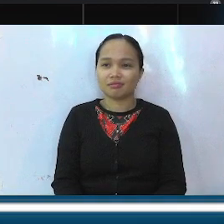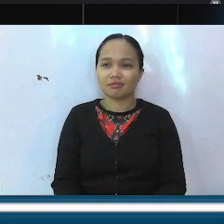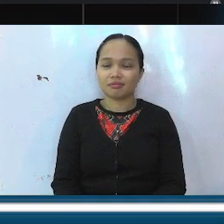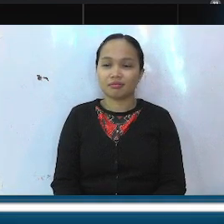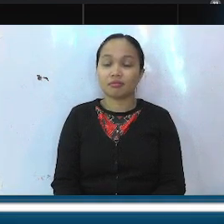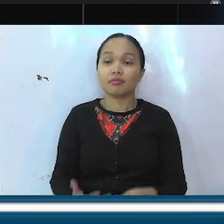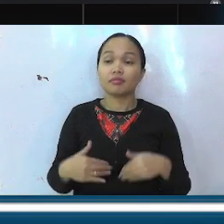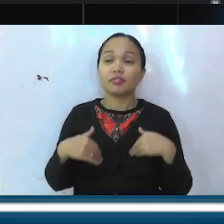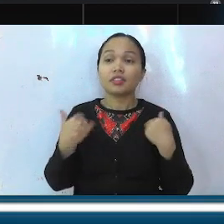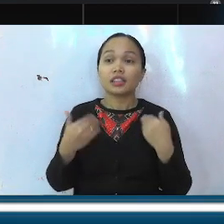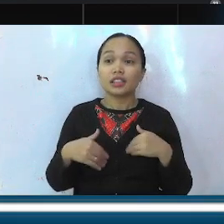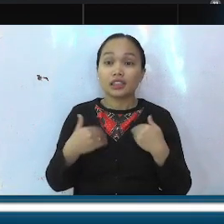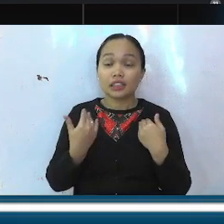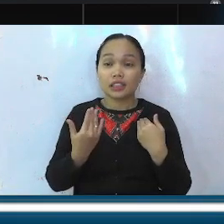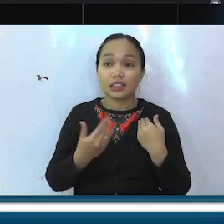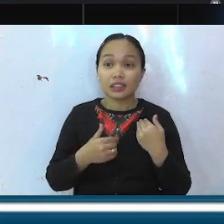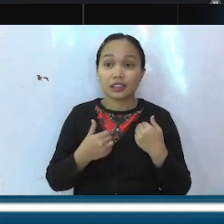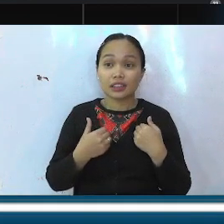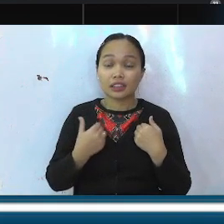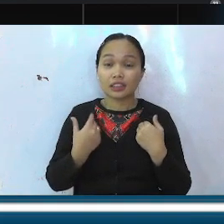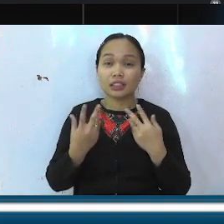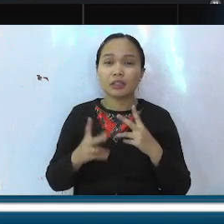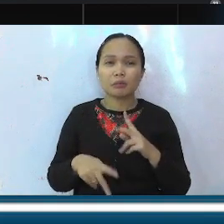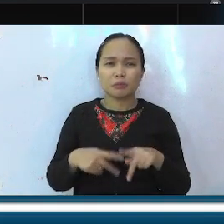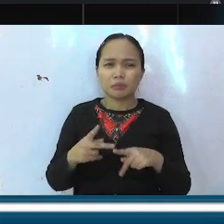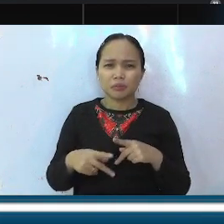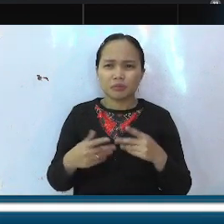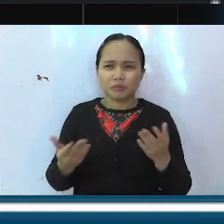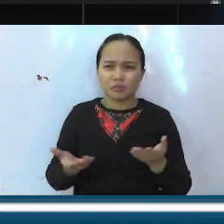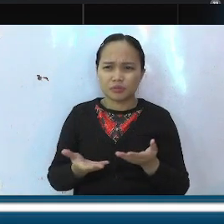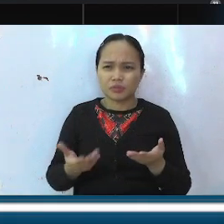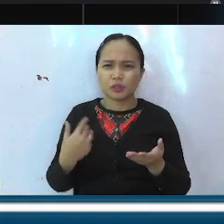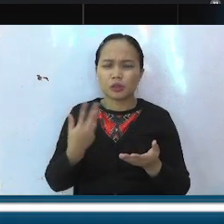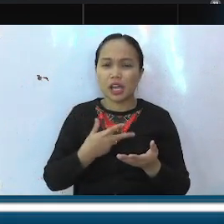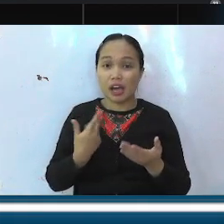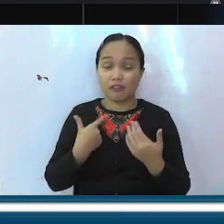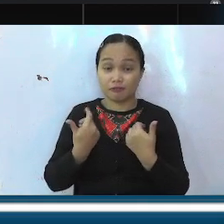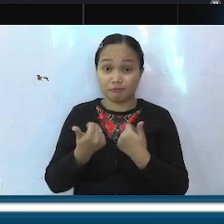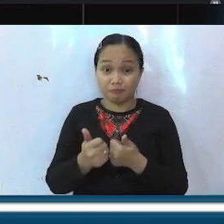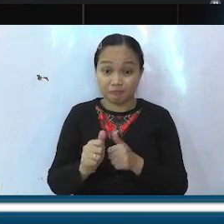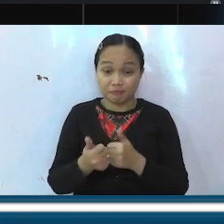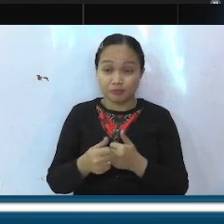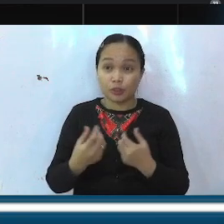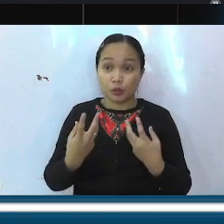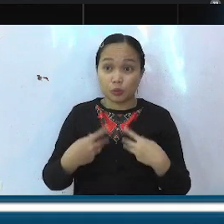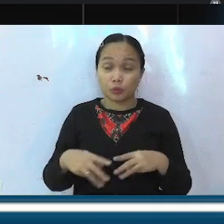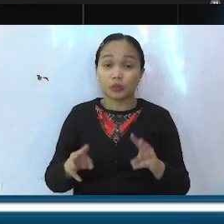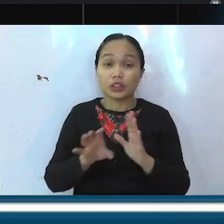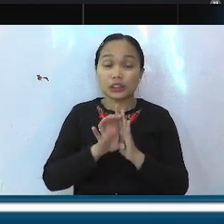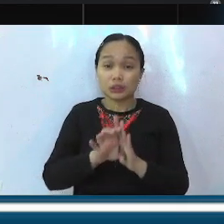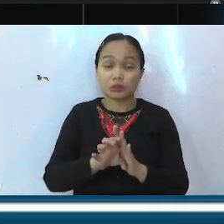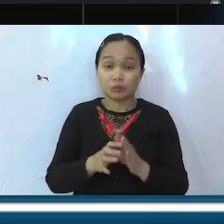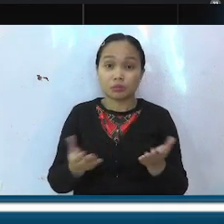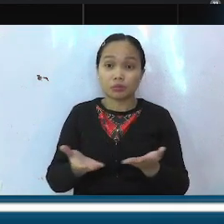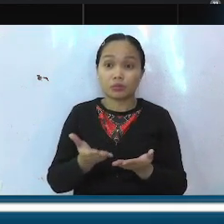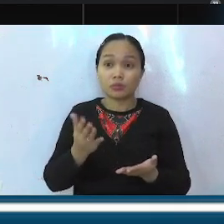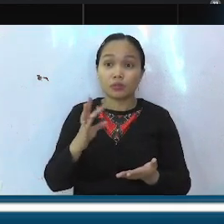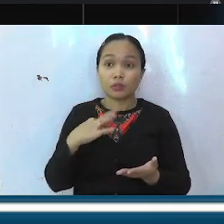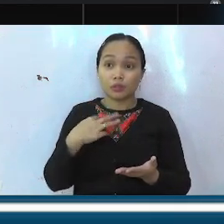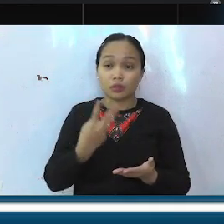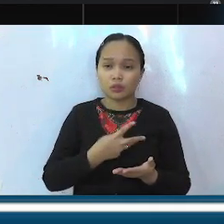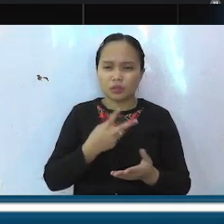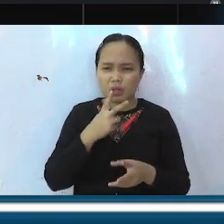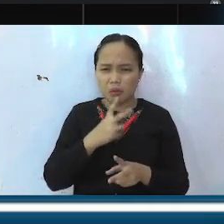young people had it easy today. Because we have a pattern. Yes. We have a pattern. That's why we say it's